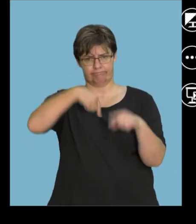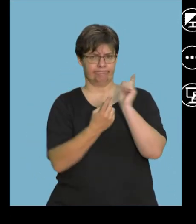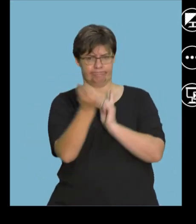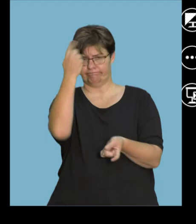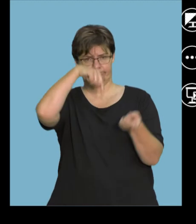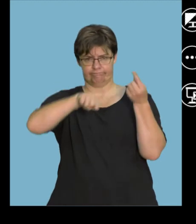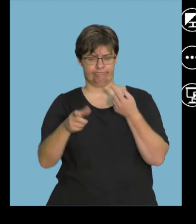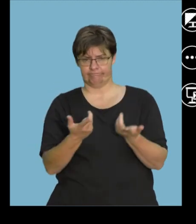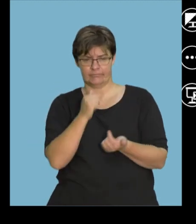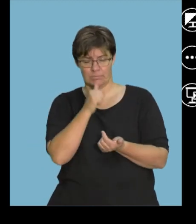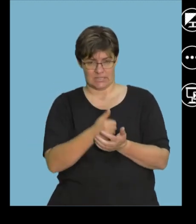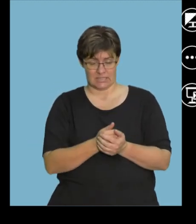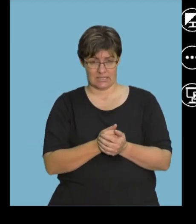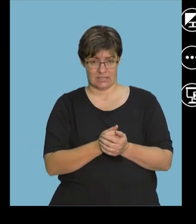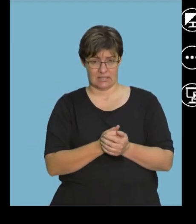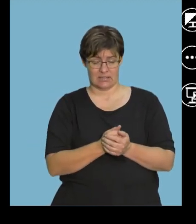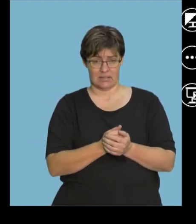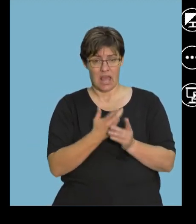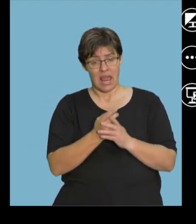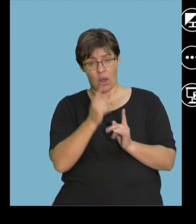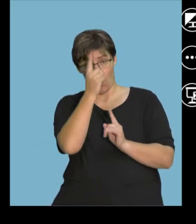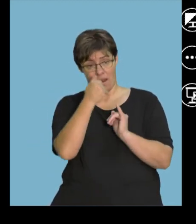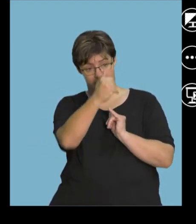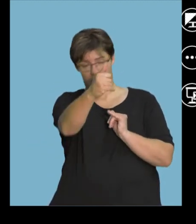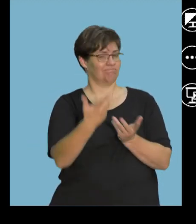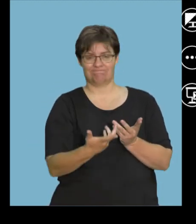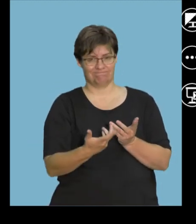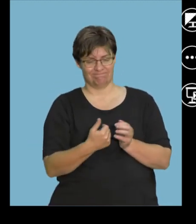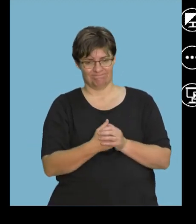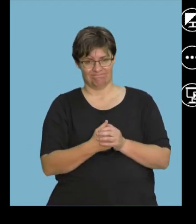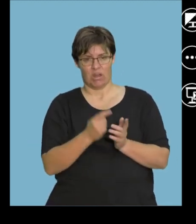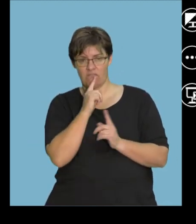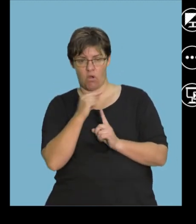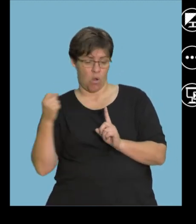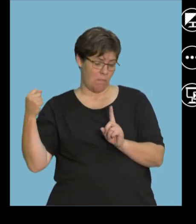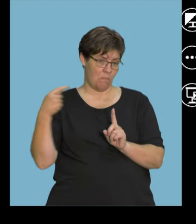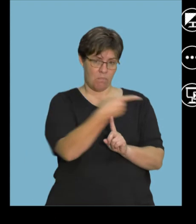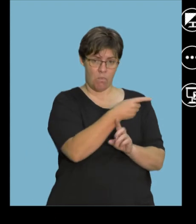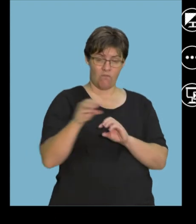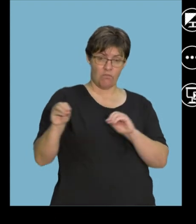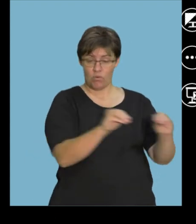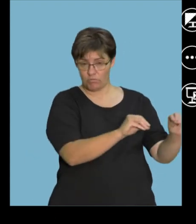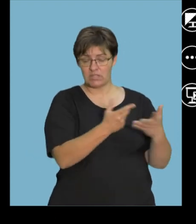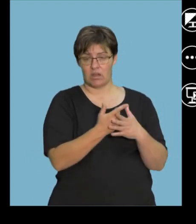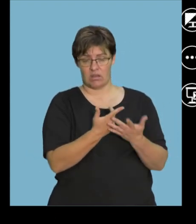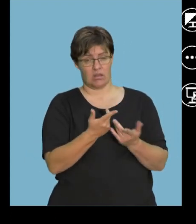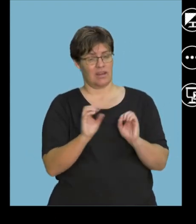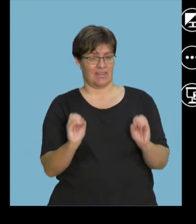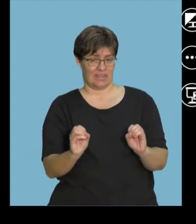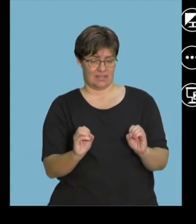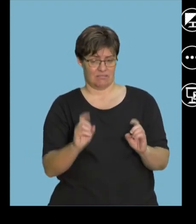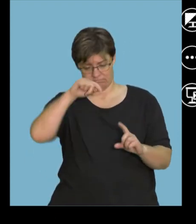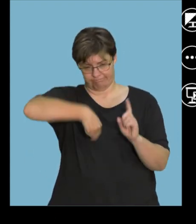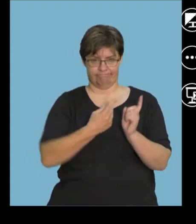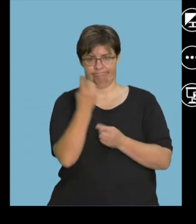the adjacent atoms, okay, they are not aligned. Aligned in terms of direction of movement of